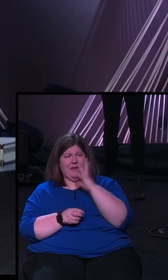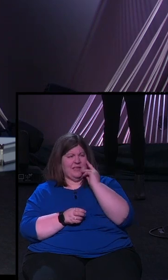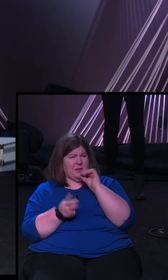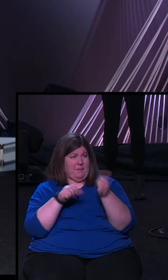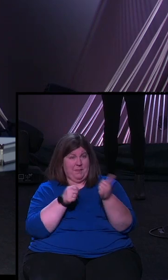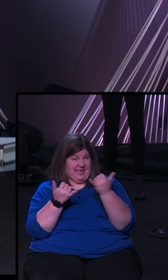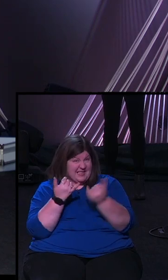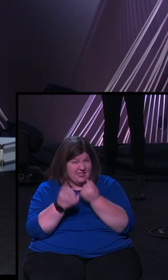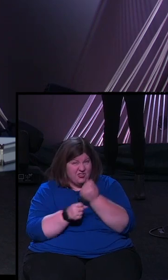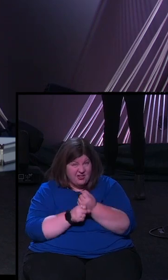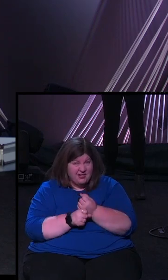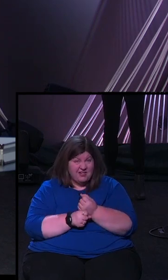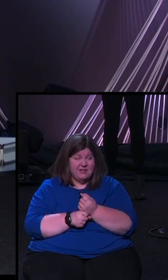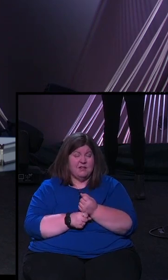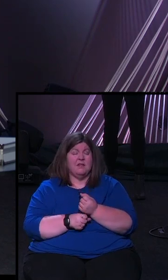this year alone.